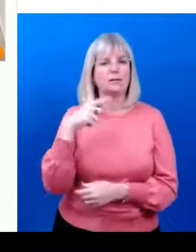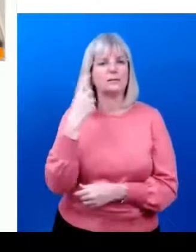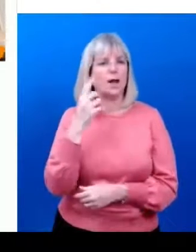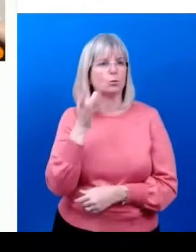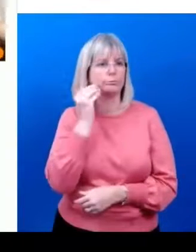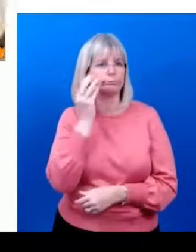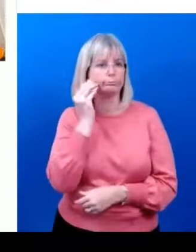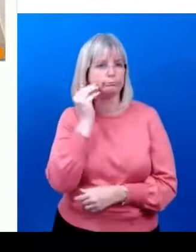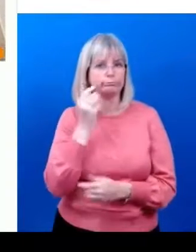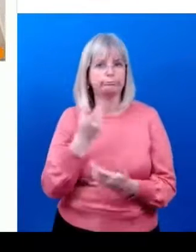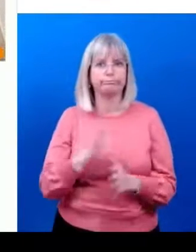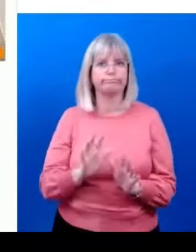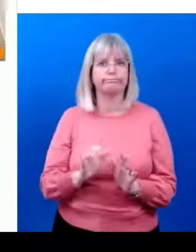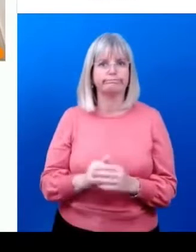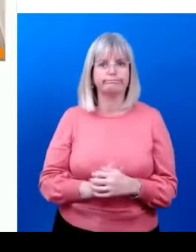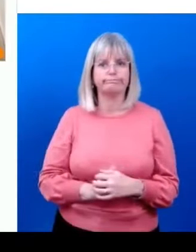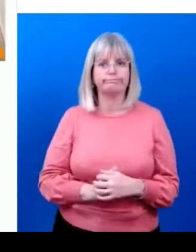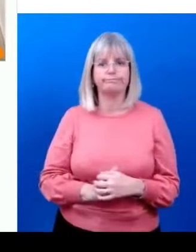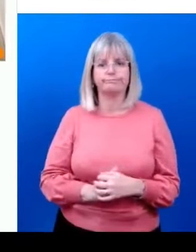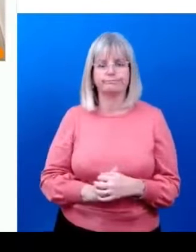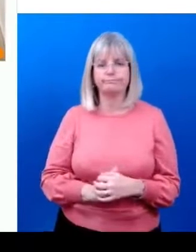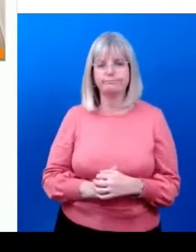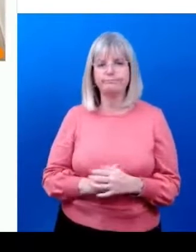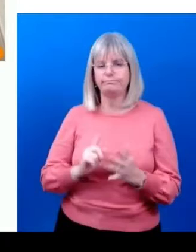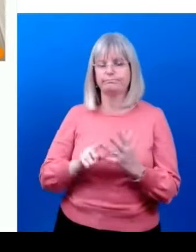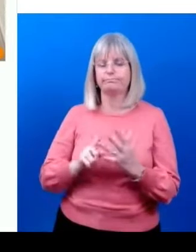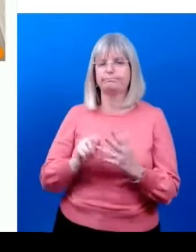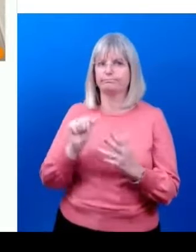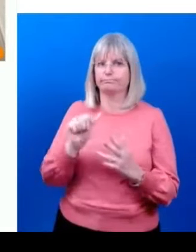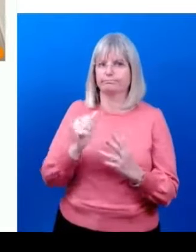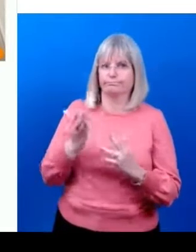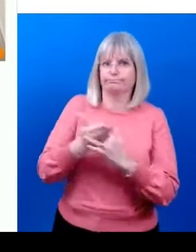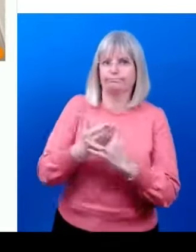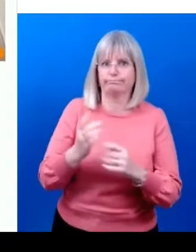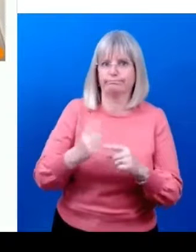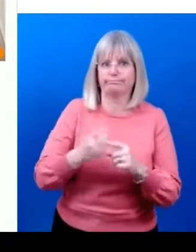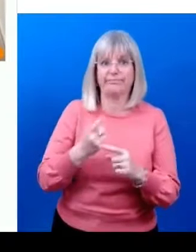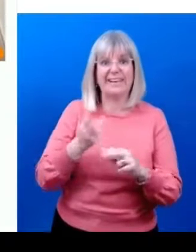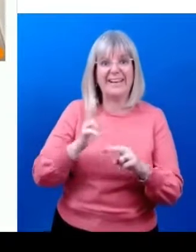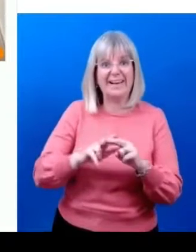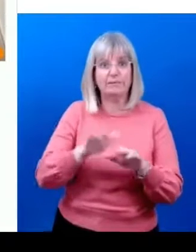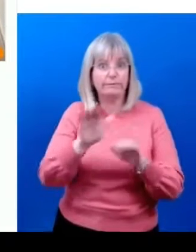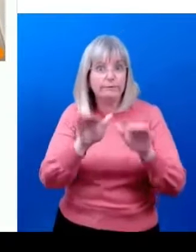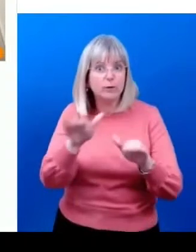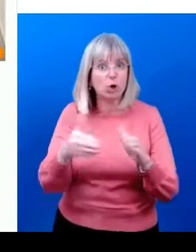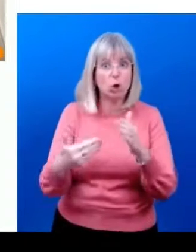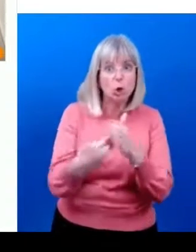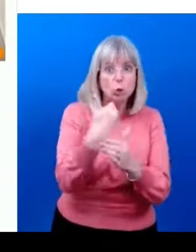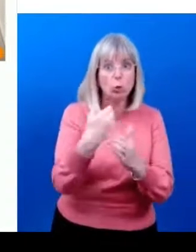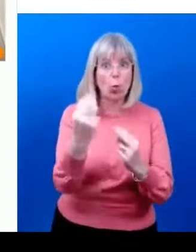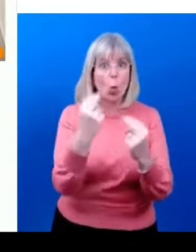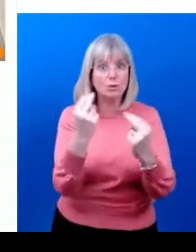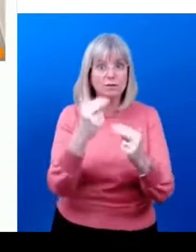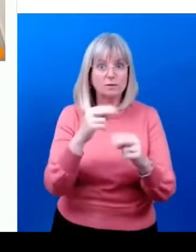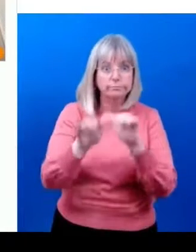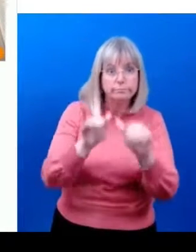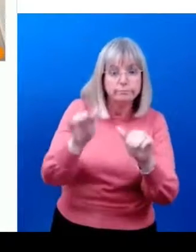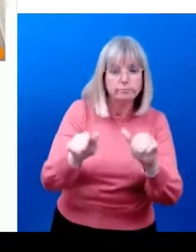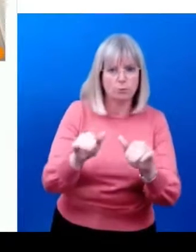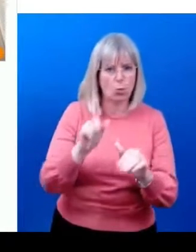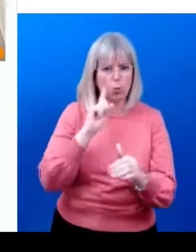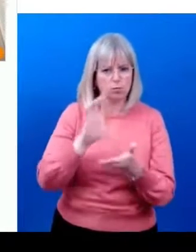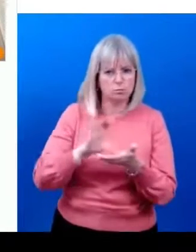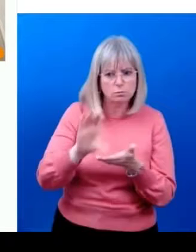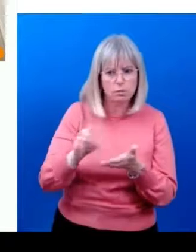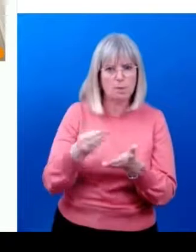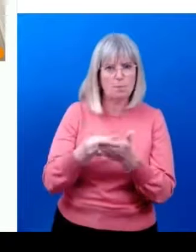make a quick point. I always say, you know, if you were trying to reach a new audience as a company, you would put money into researching that community. You'd put money